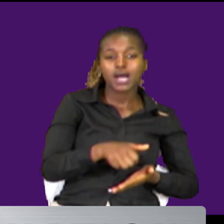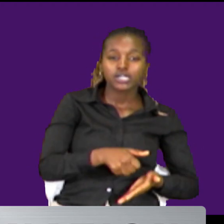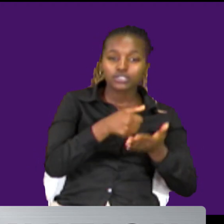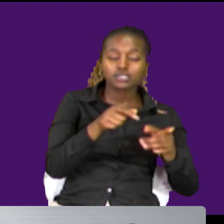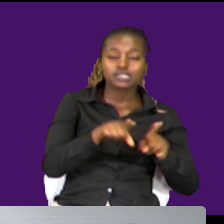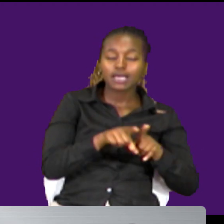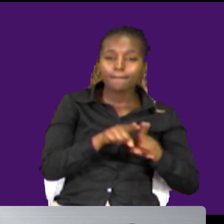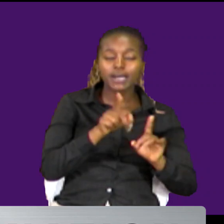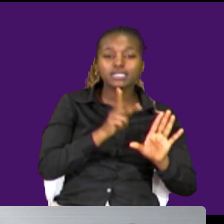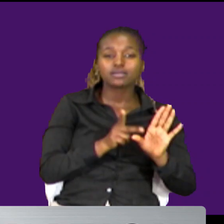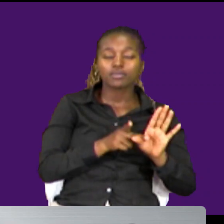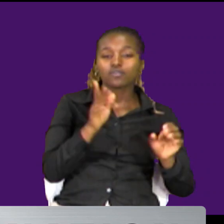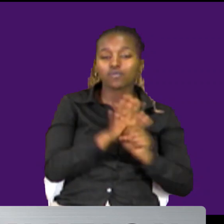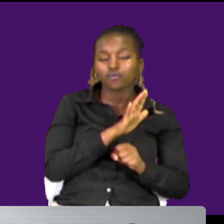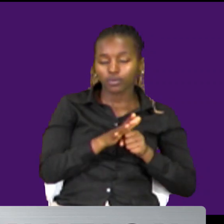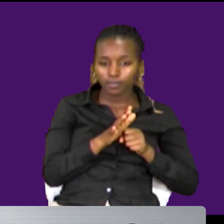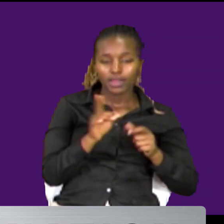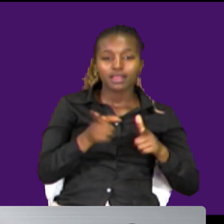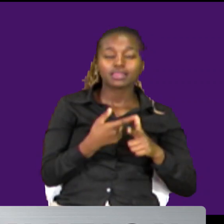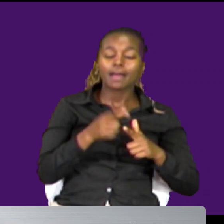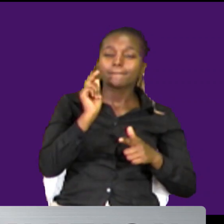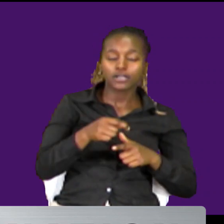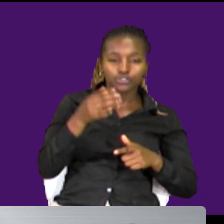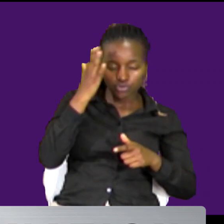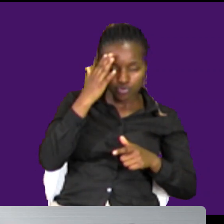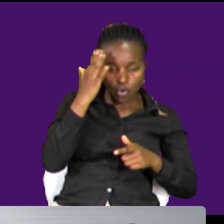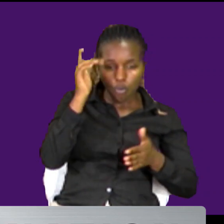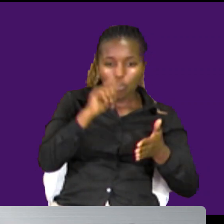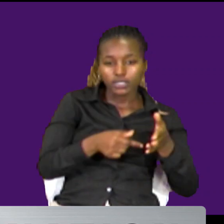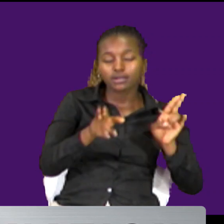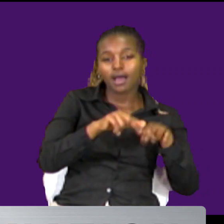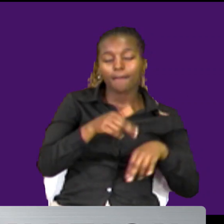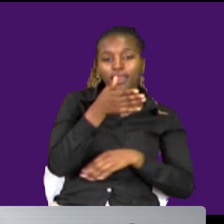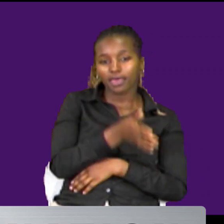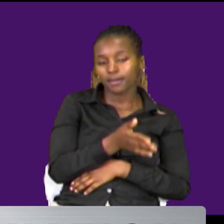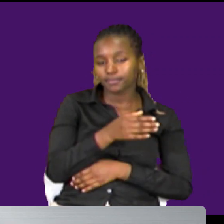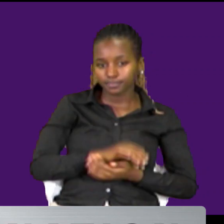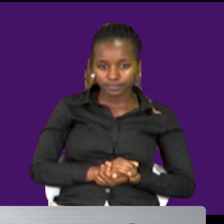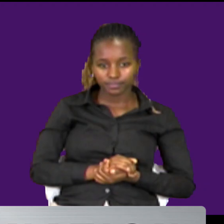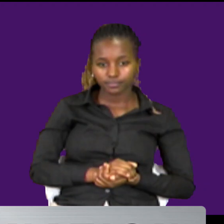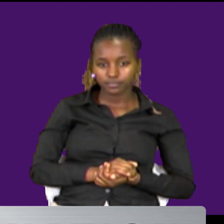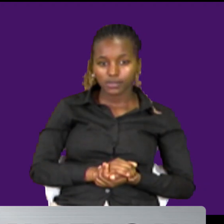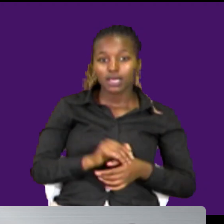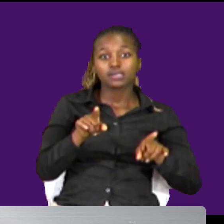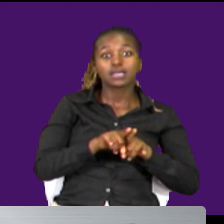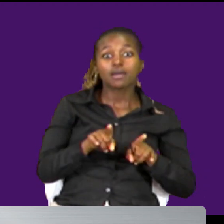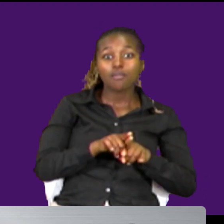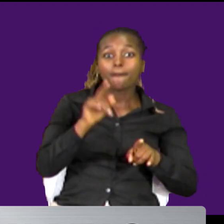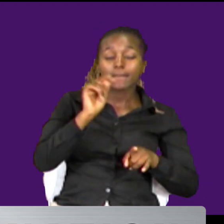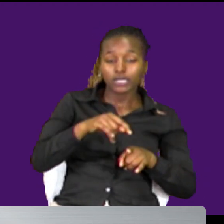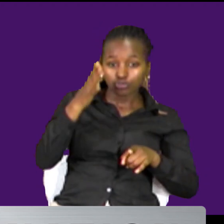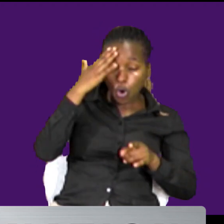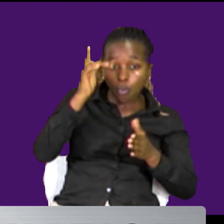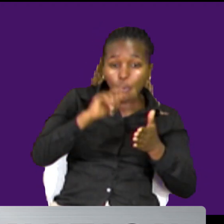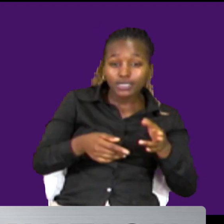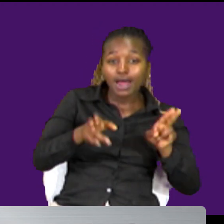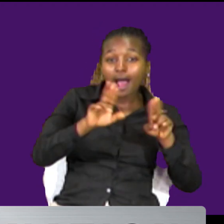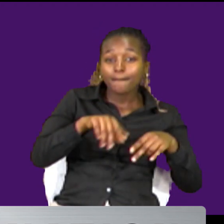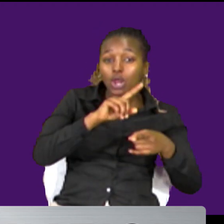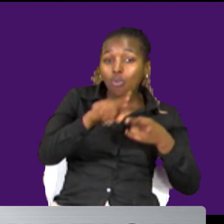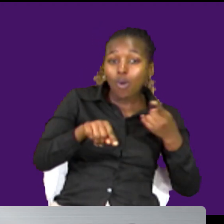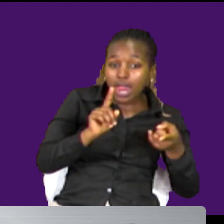participate meaningfully, is you got to know what is it that happens where and what time. Remember?